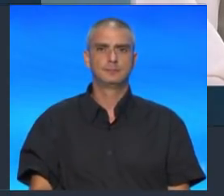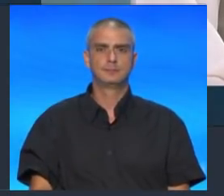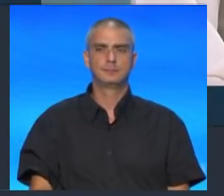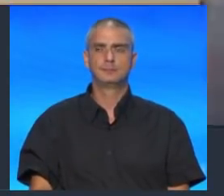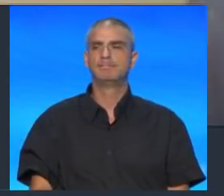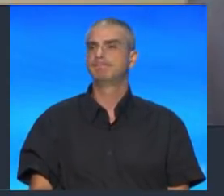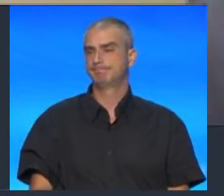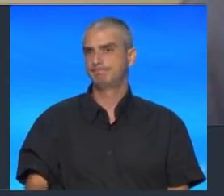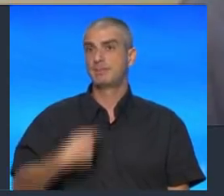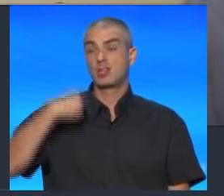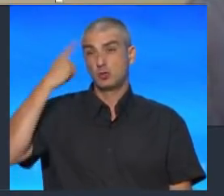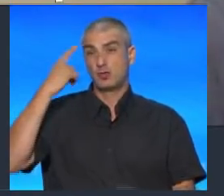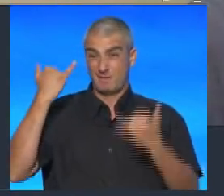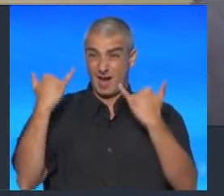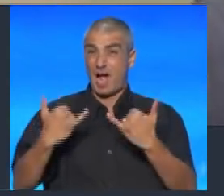I think right now,